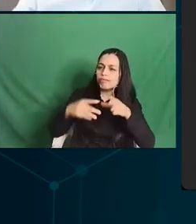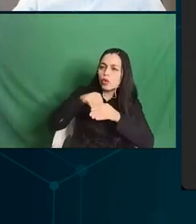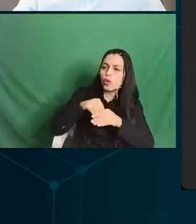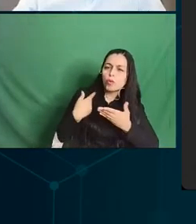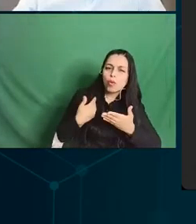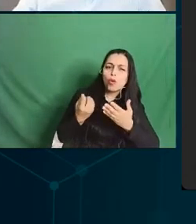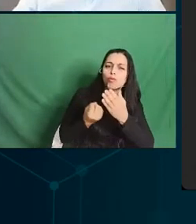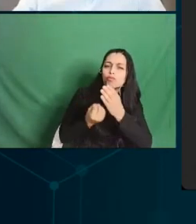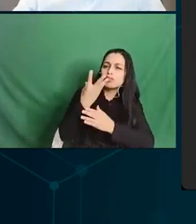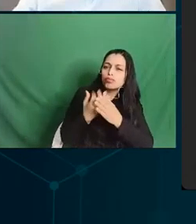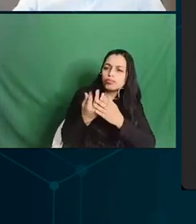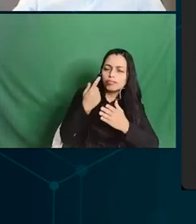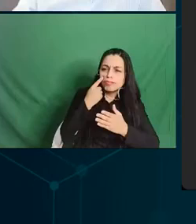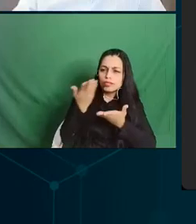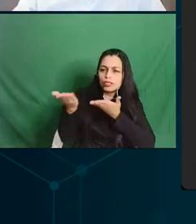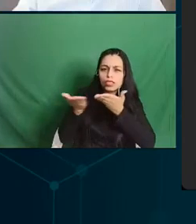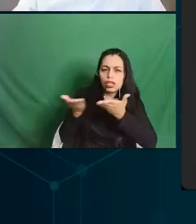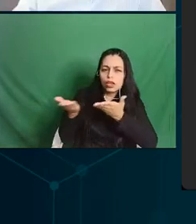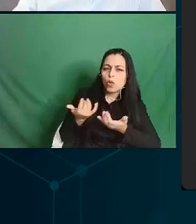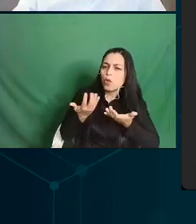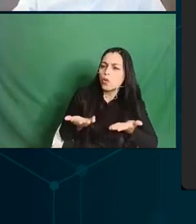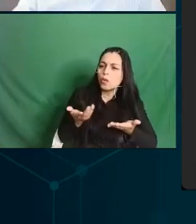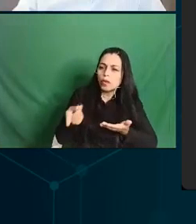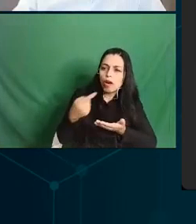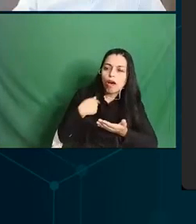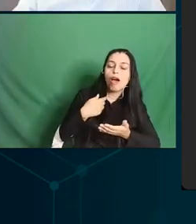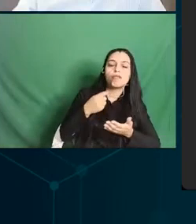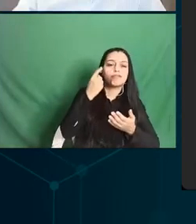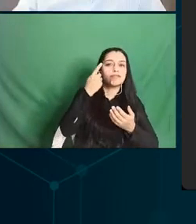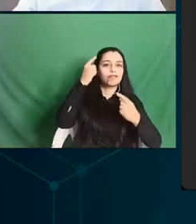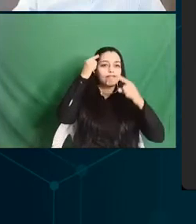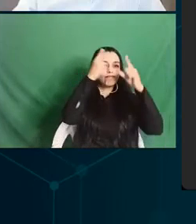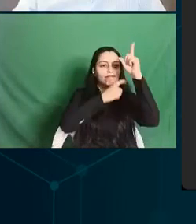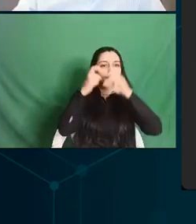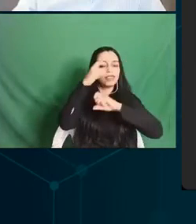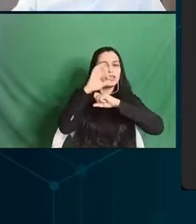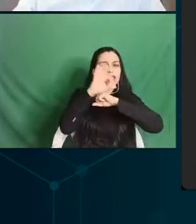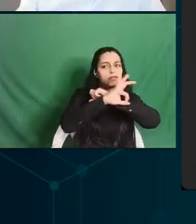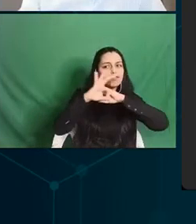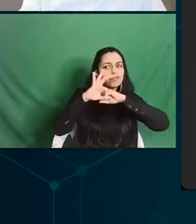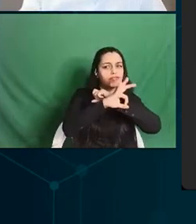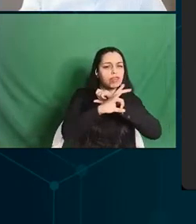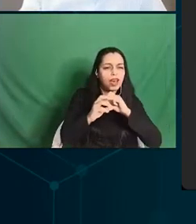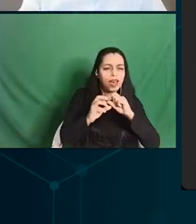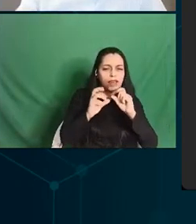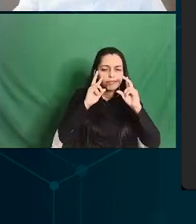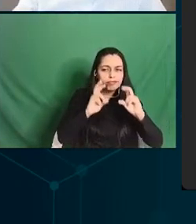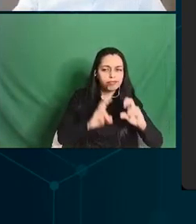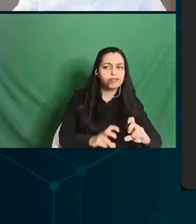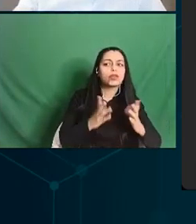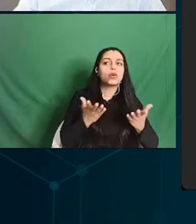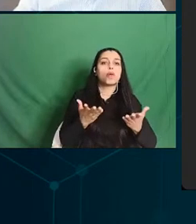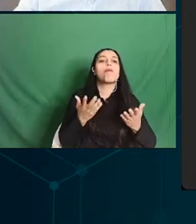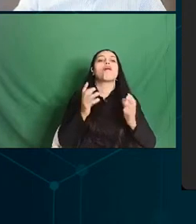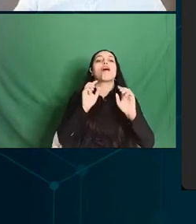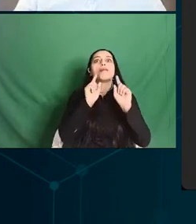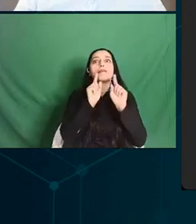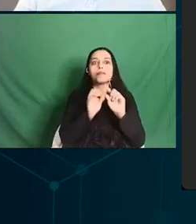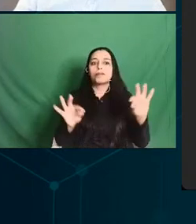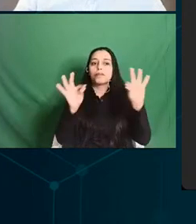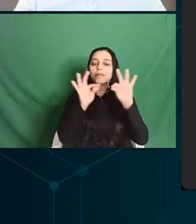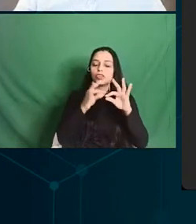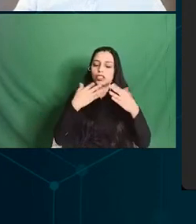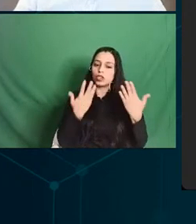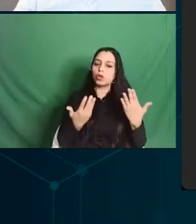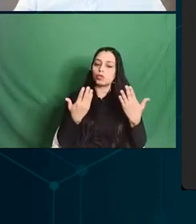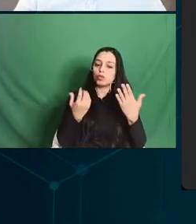to build in an ability to learn from your product. And in the case of the bread maker, they built